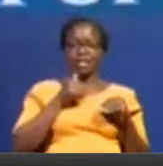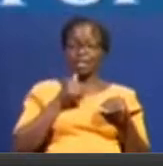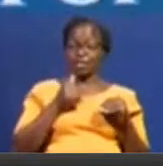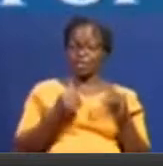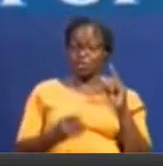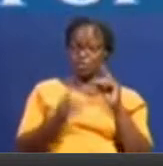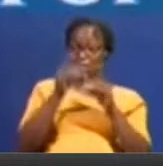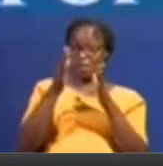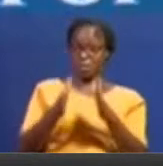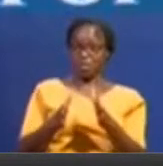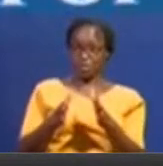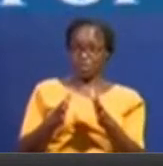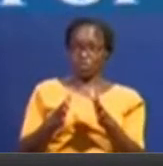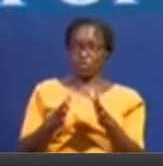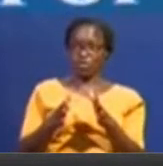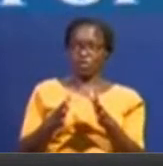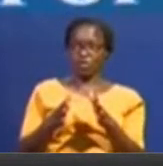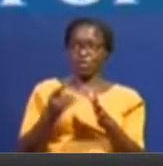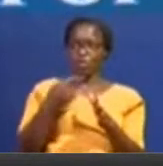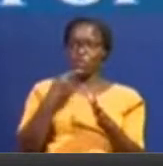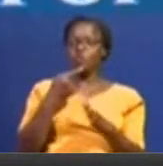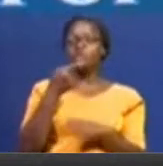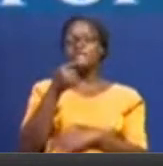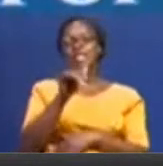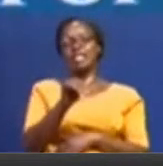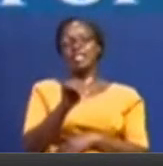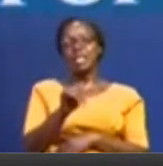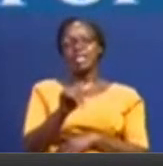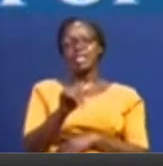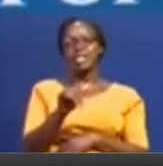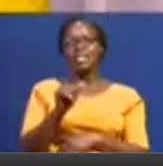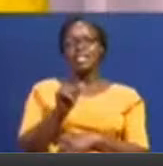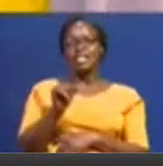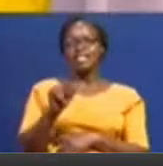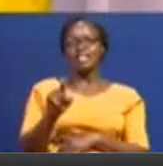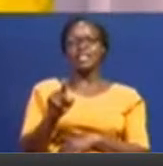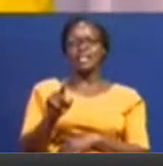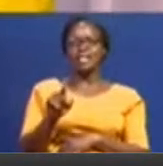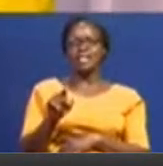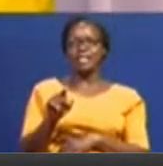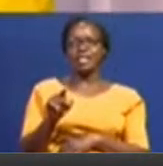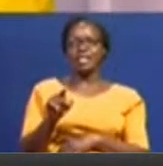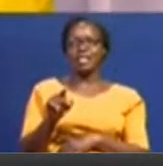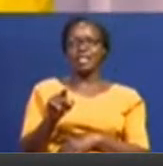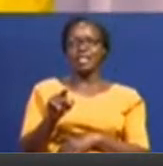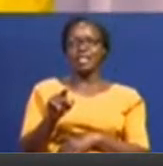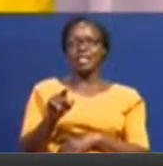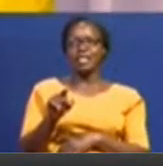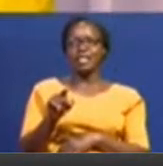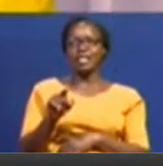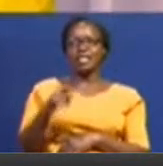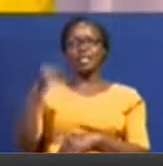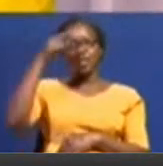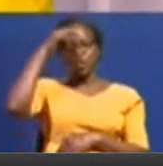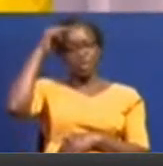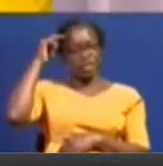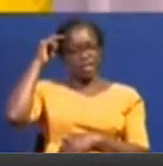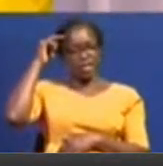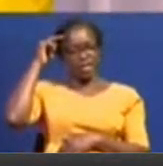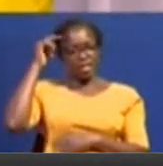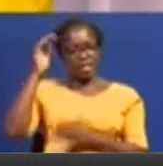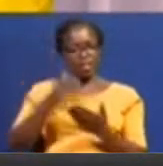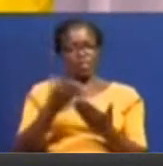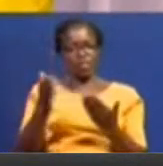person who claims the authorship of some of those